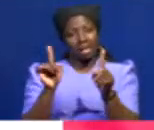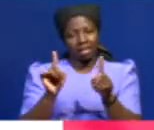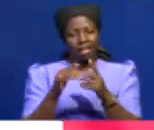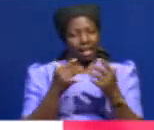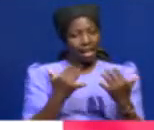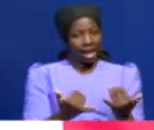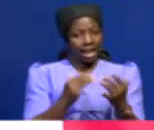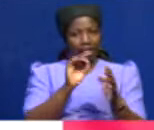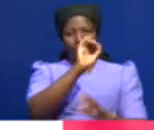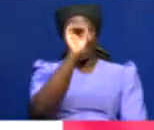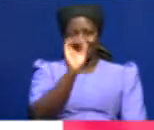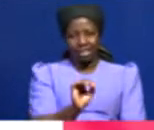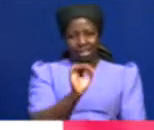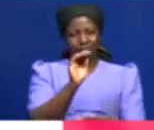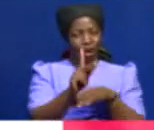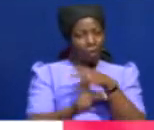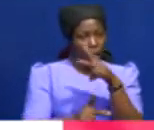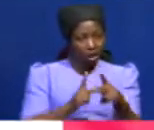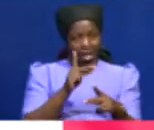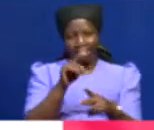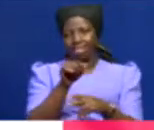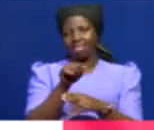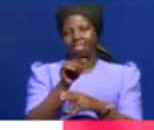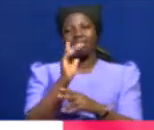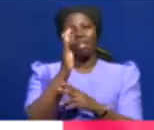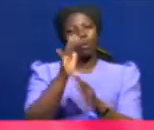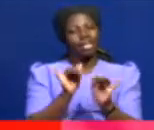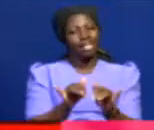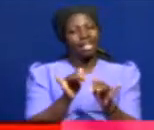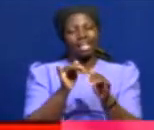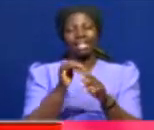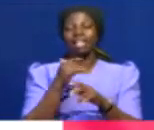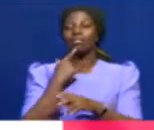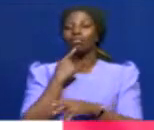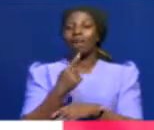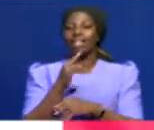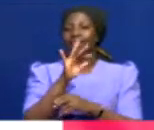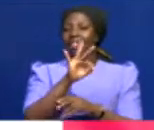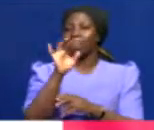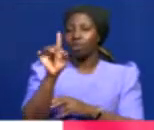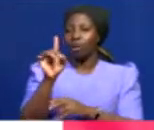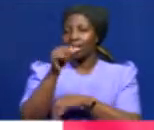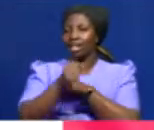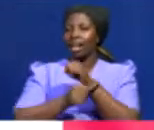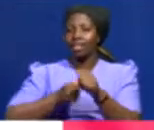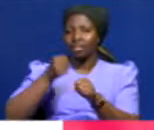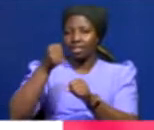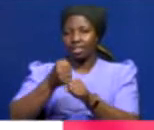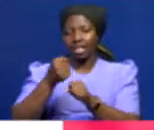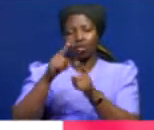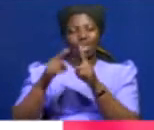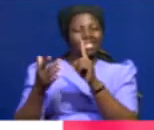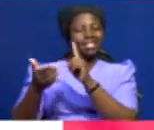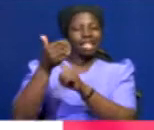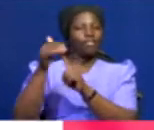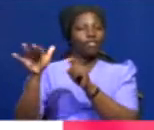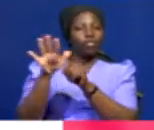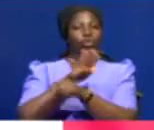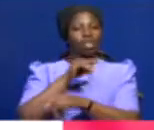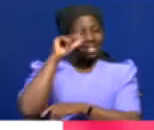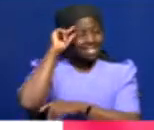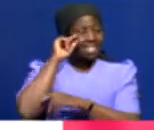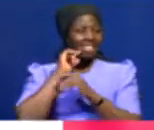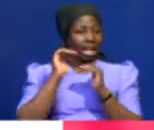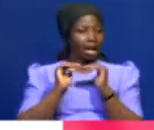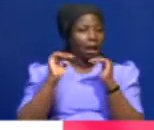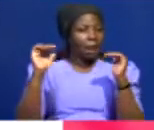current rate of progress, it will take 131 years to achieve full gender parity.